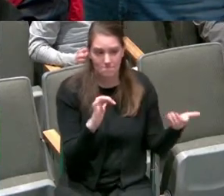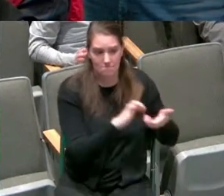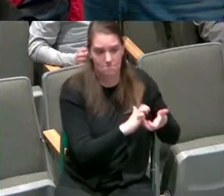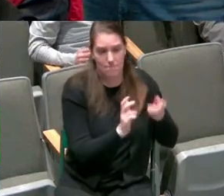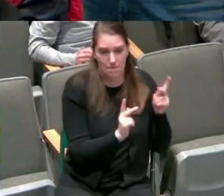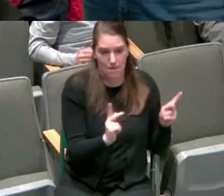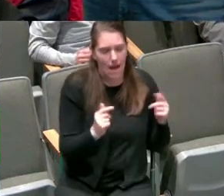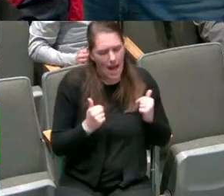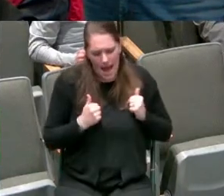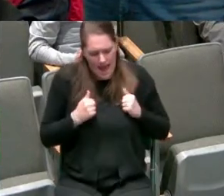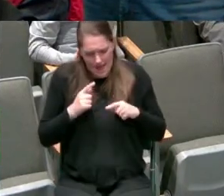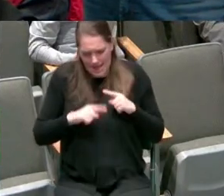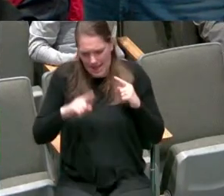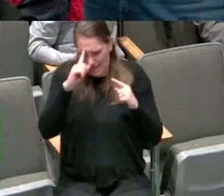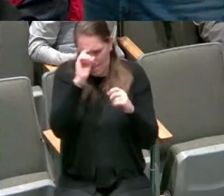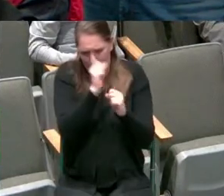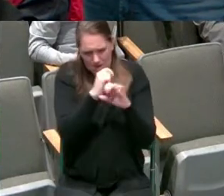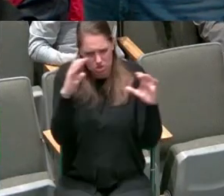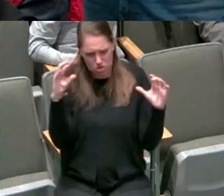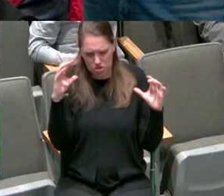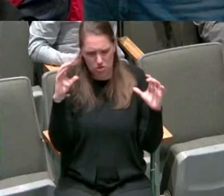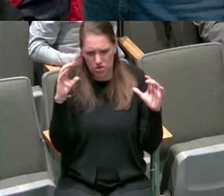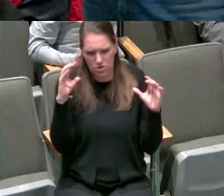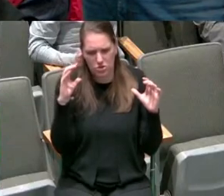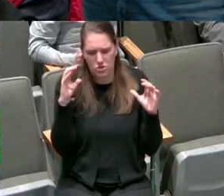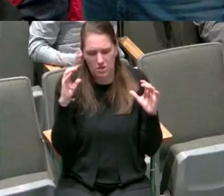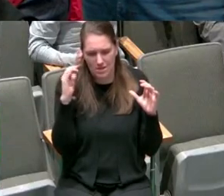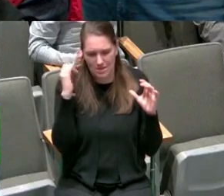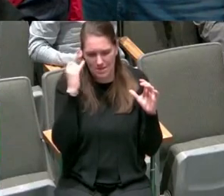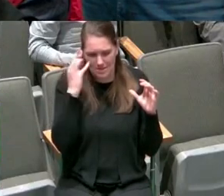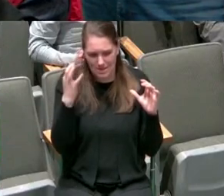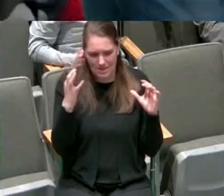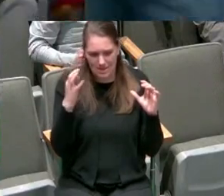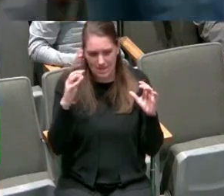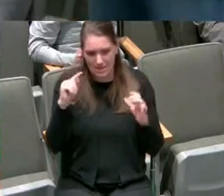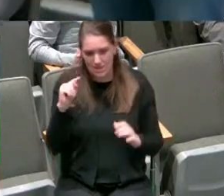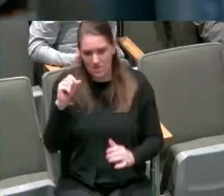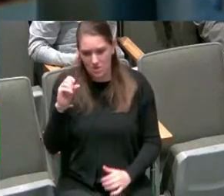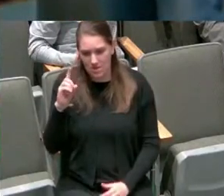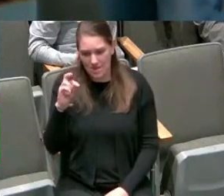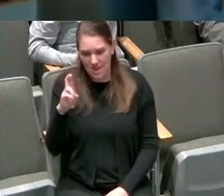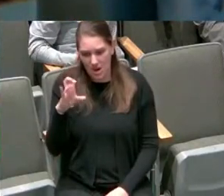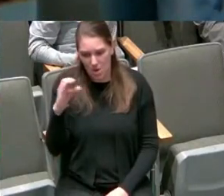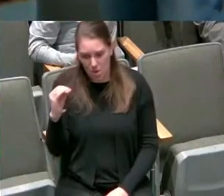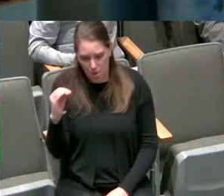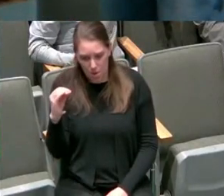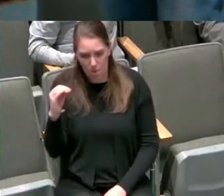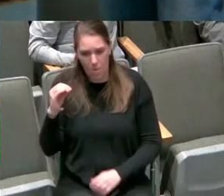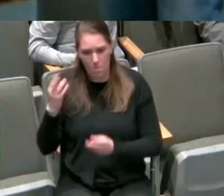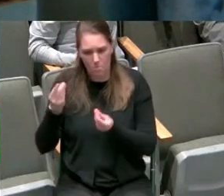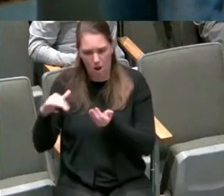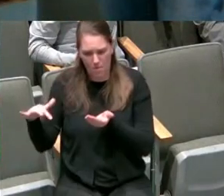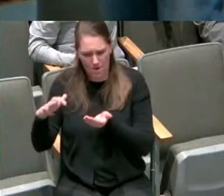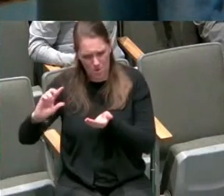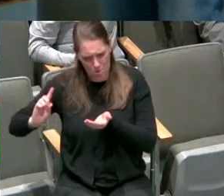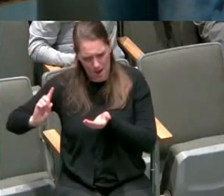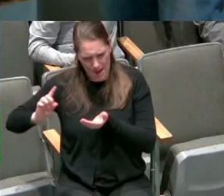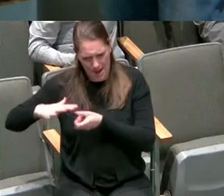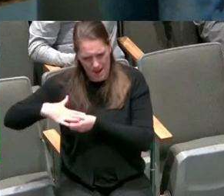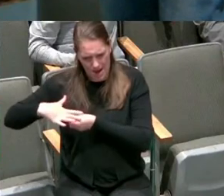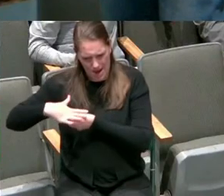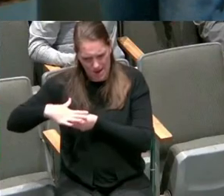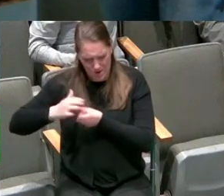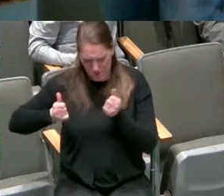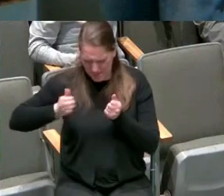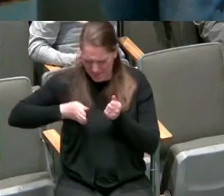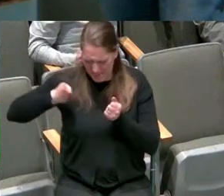I can't picture in my mind if the Todaro property where it's situated on which